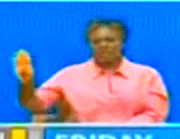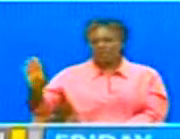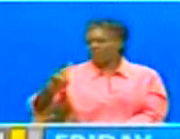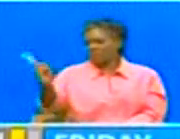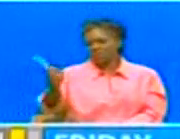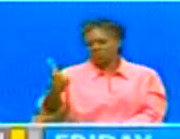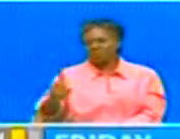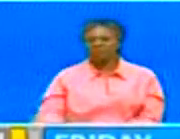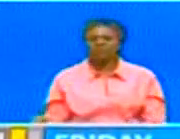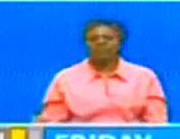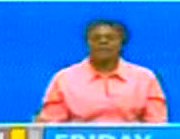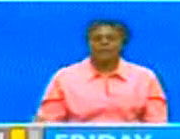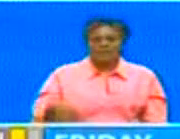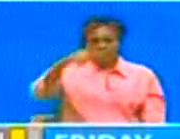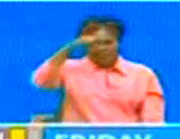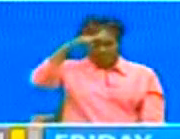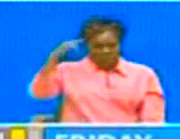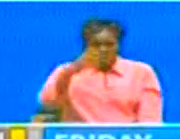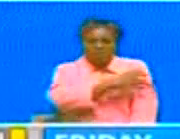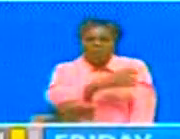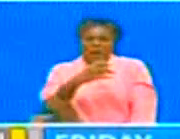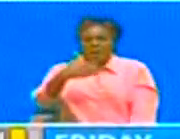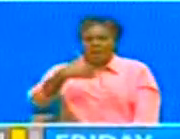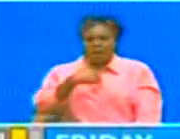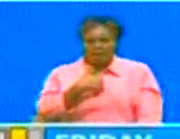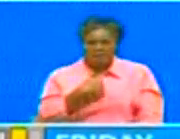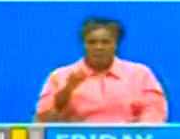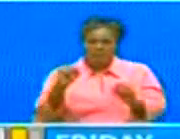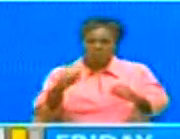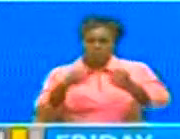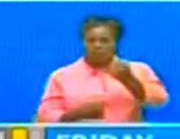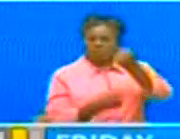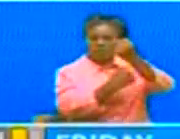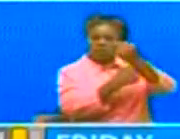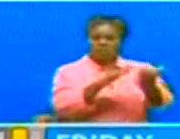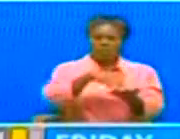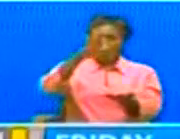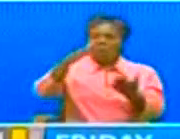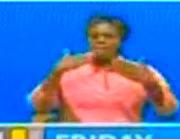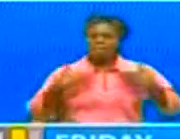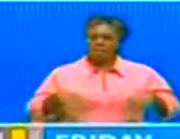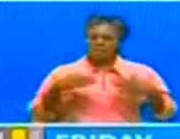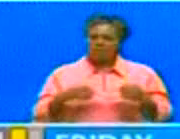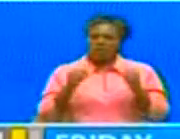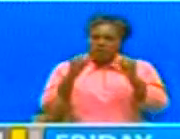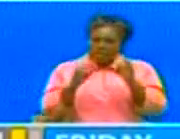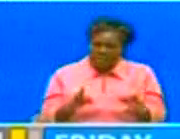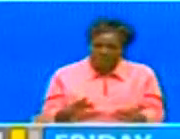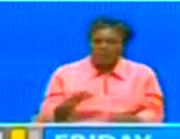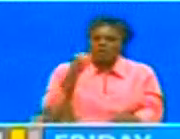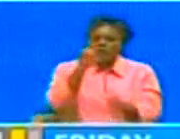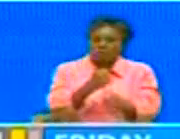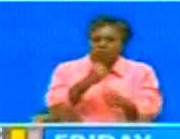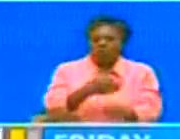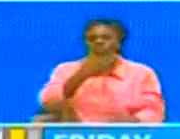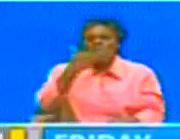So, because you have power, you can support more people. If you can do better, you